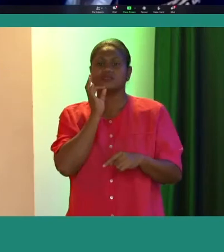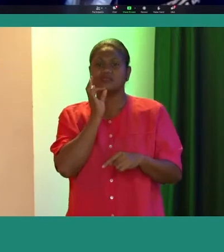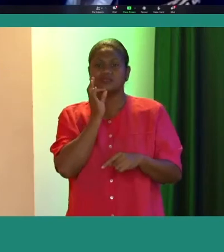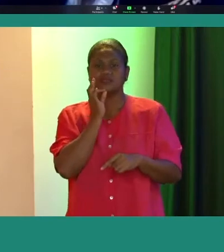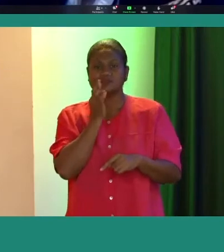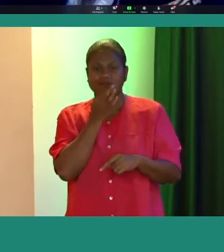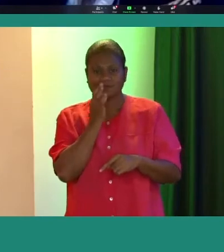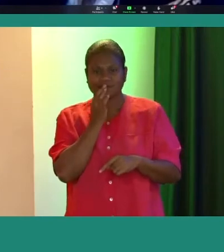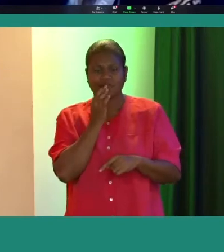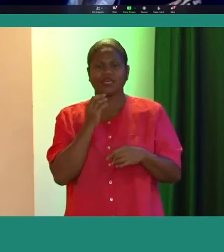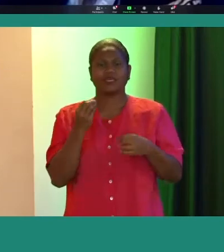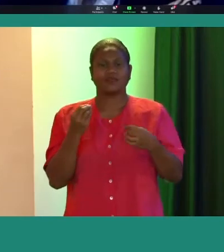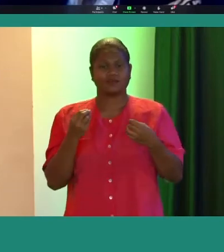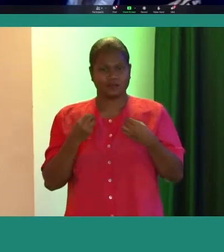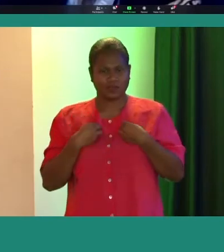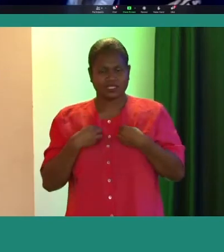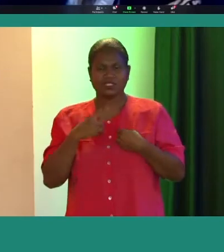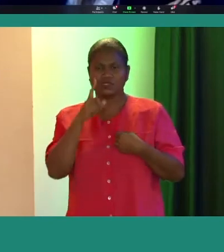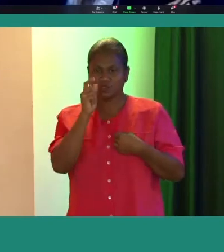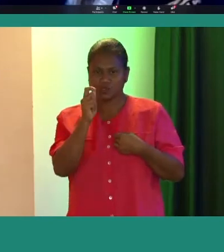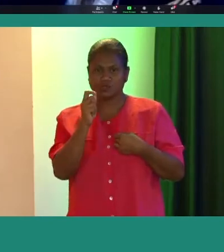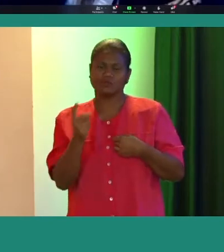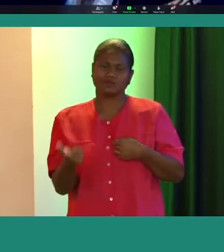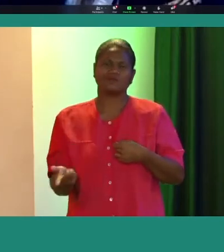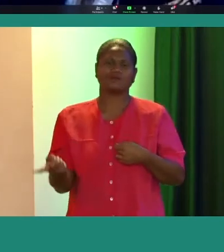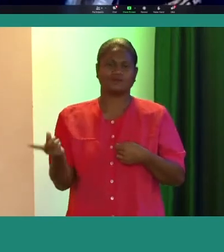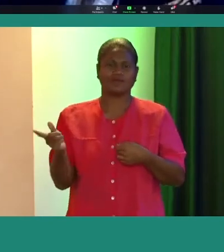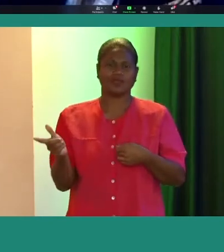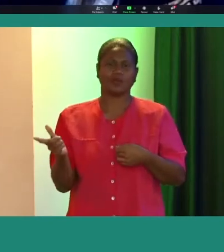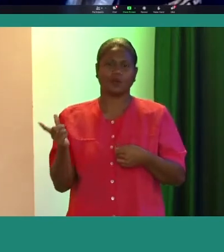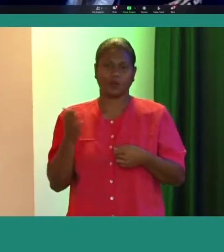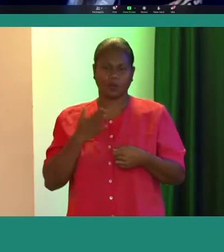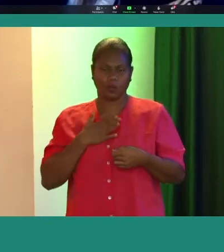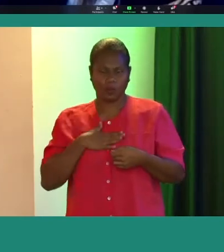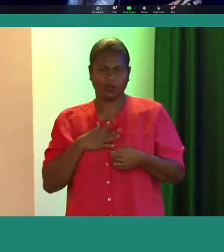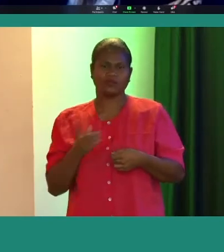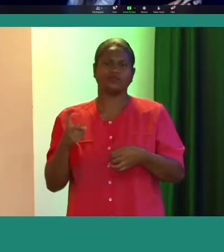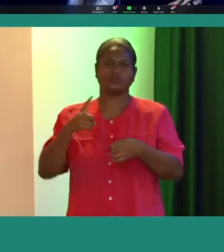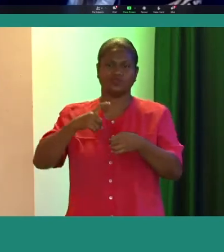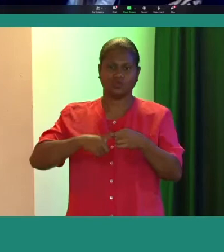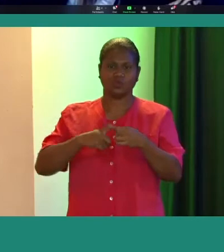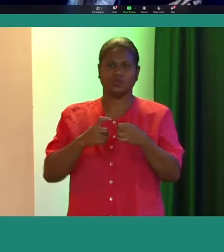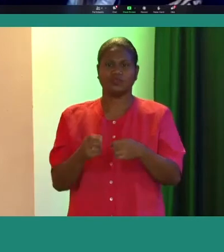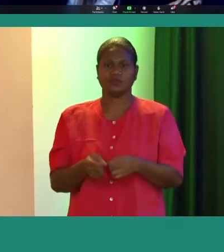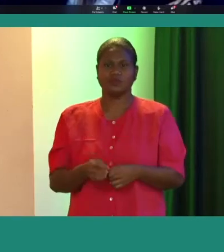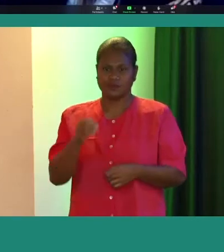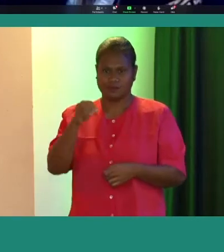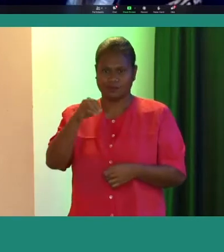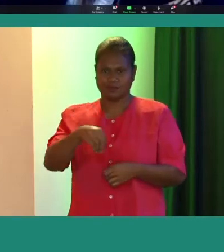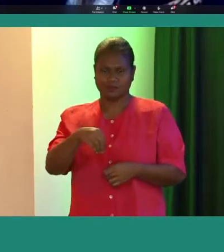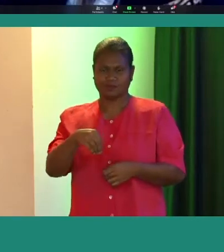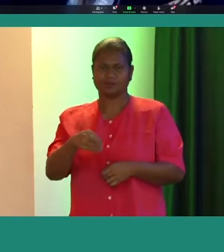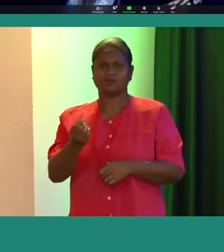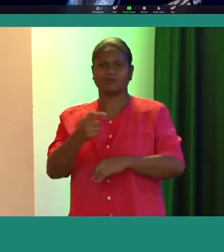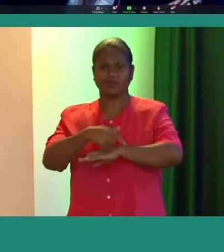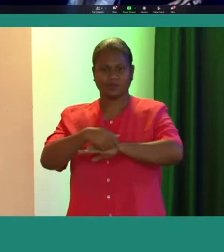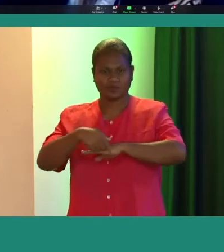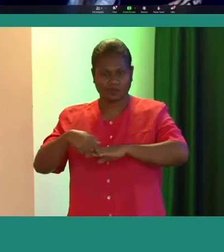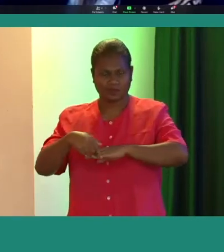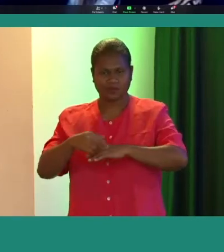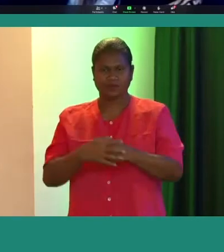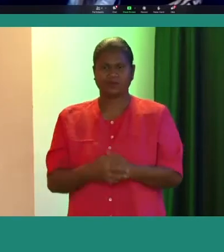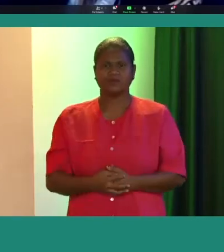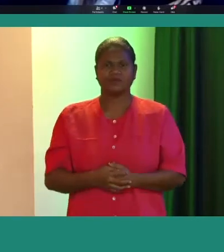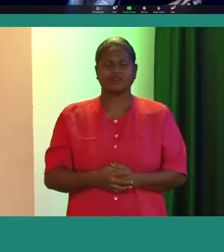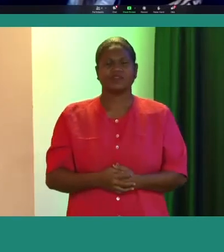because I feel that they're seeing the value in their organisations as well, and they're reaping the benefits from